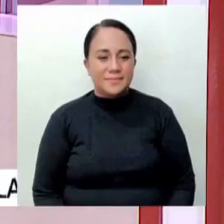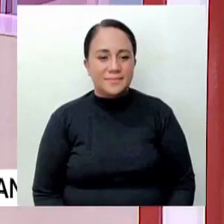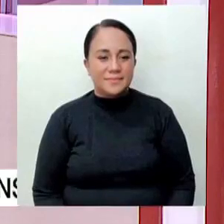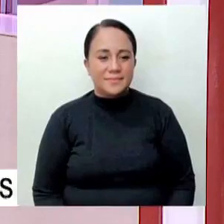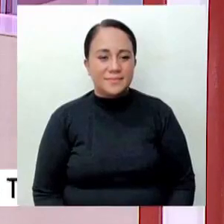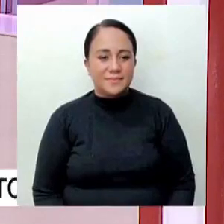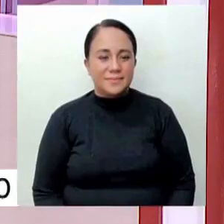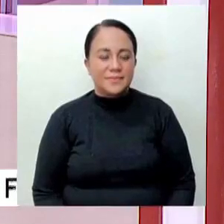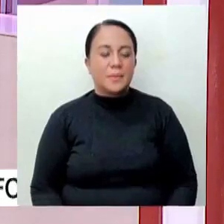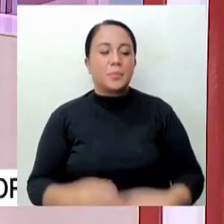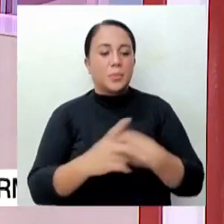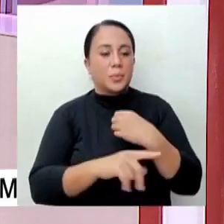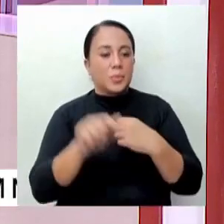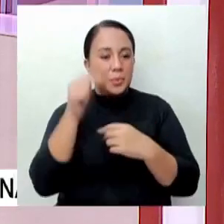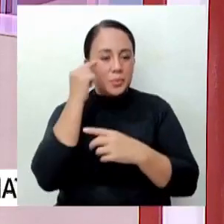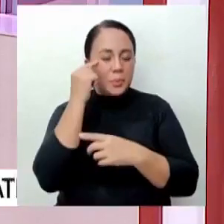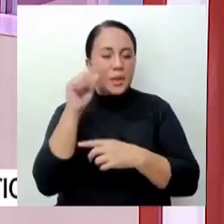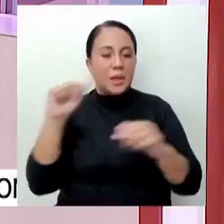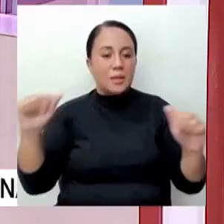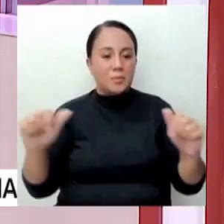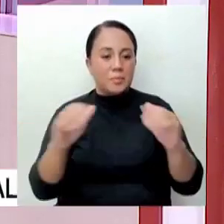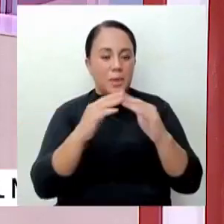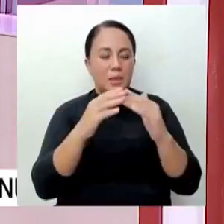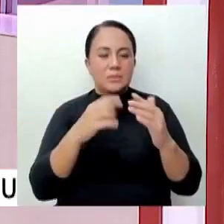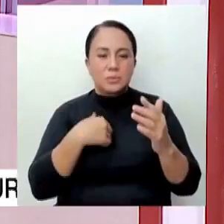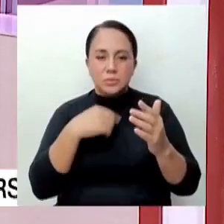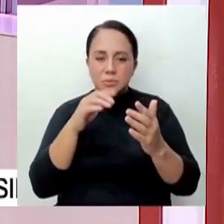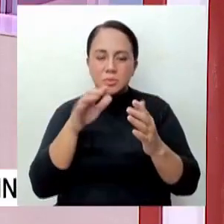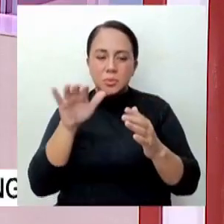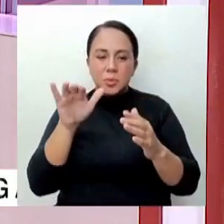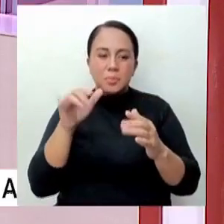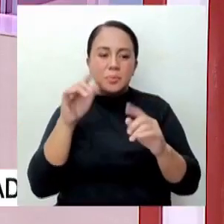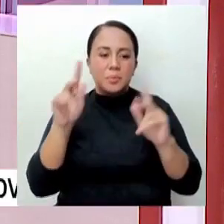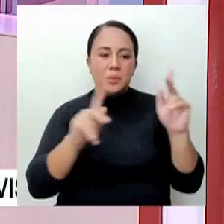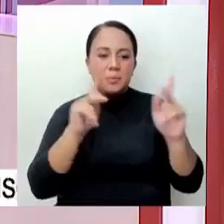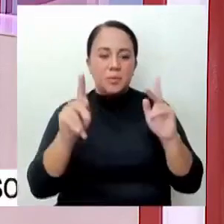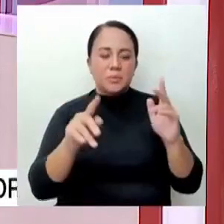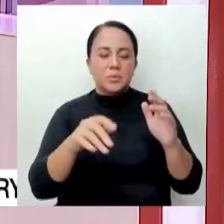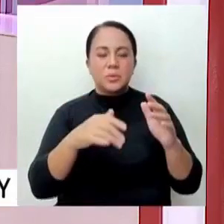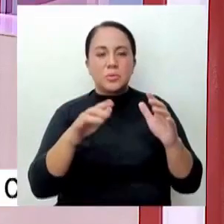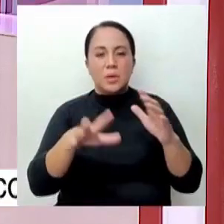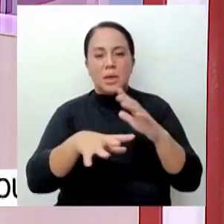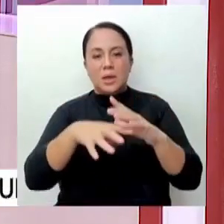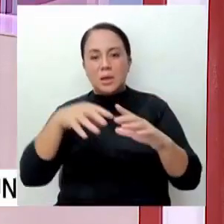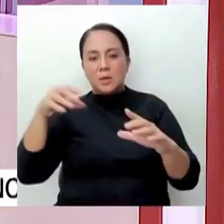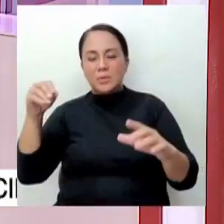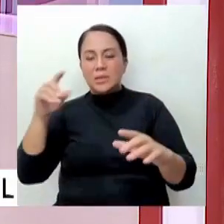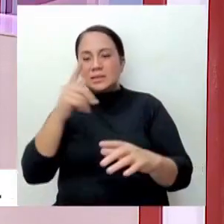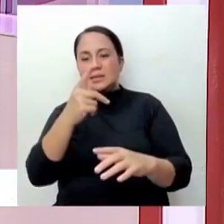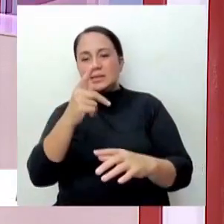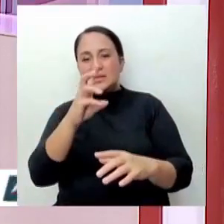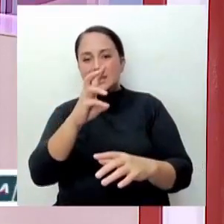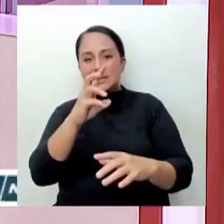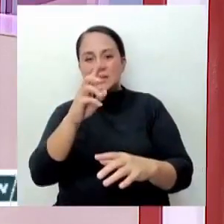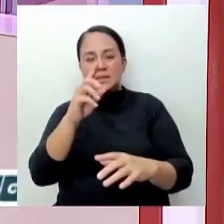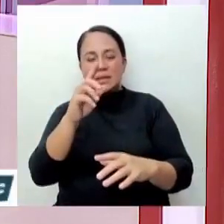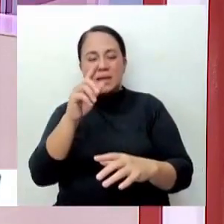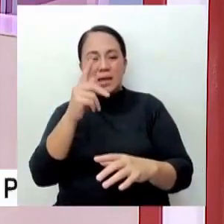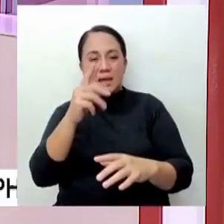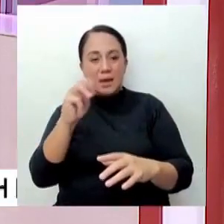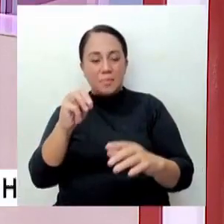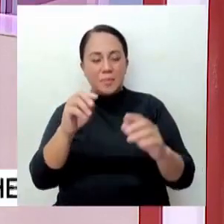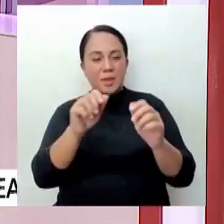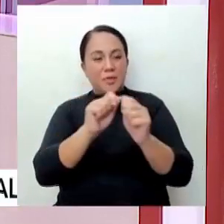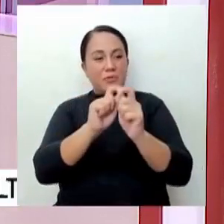The provincial government of Albay continues to urge evacuees living outside of Mayon Volcano's 6-kilometer permanent danger zone to return